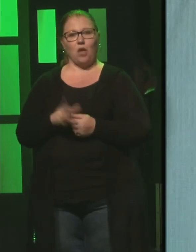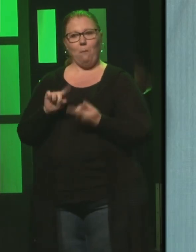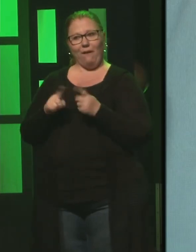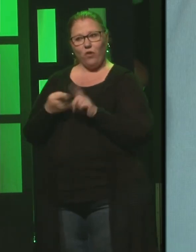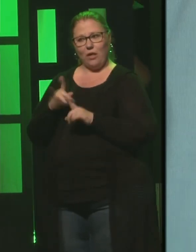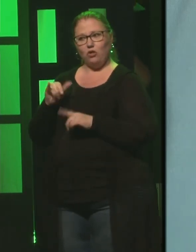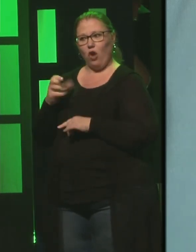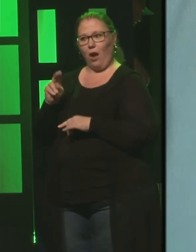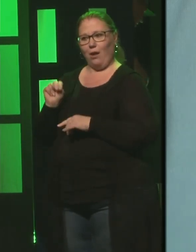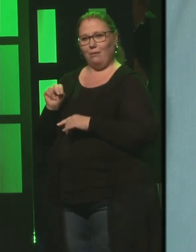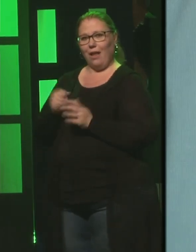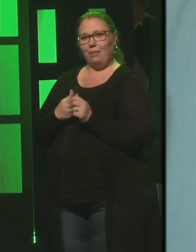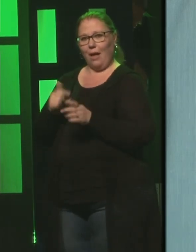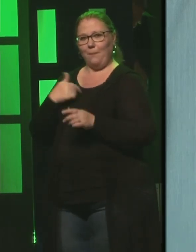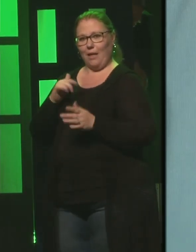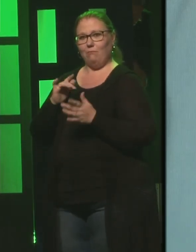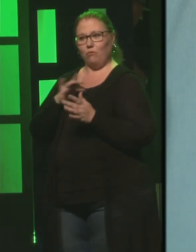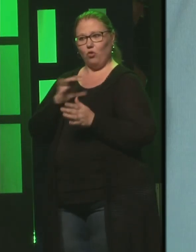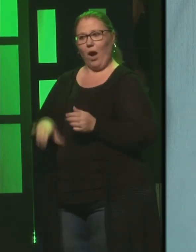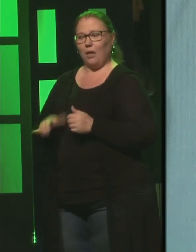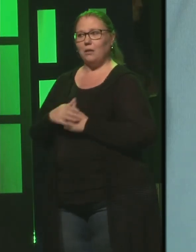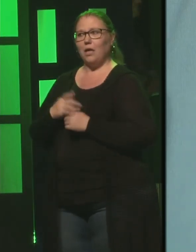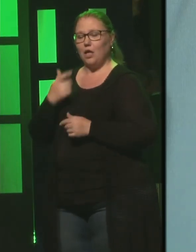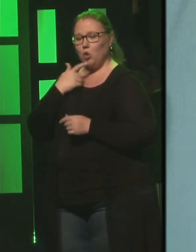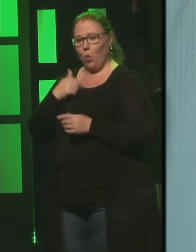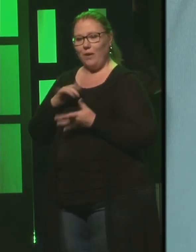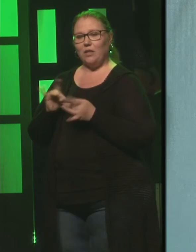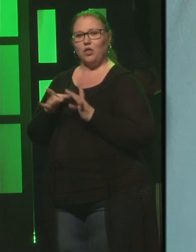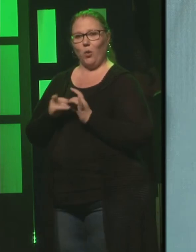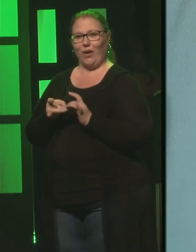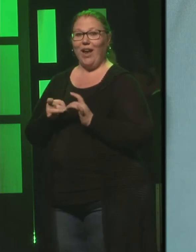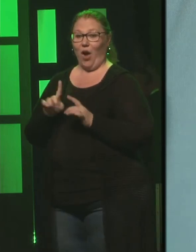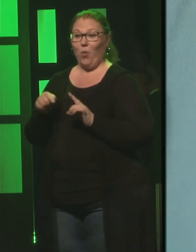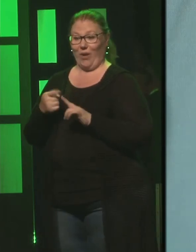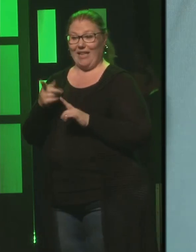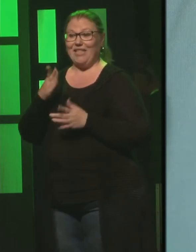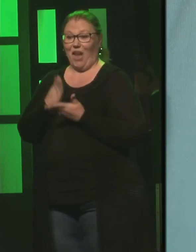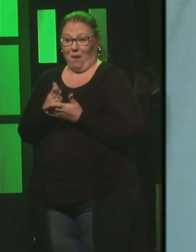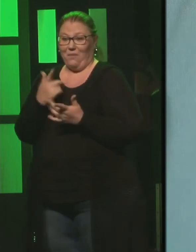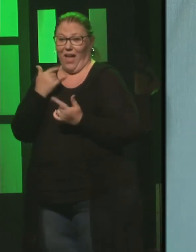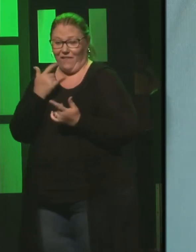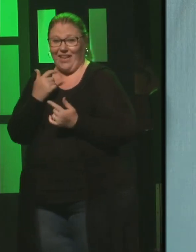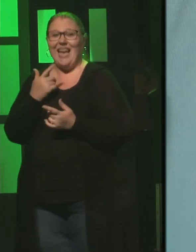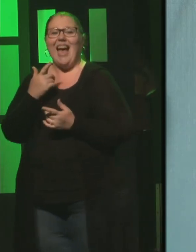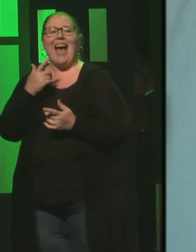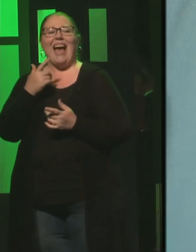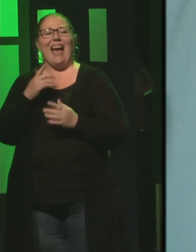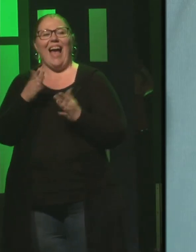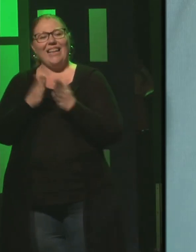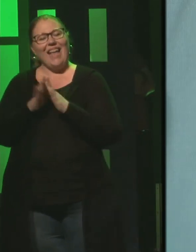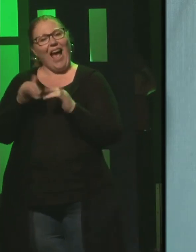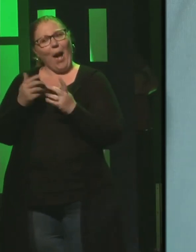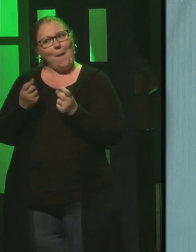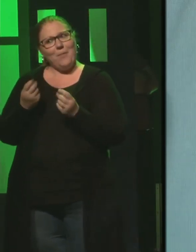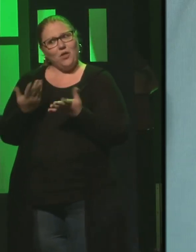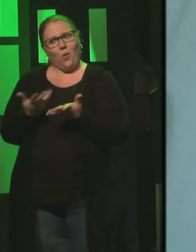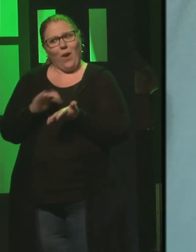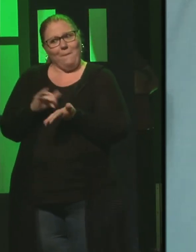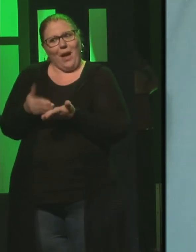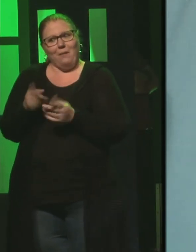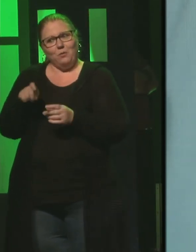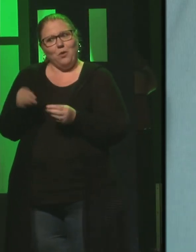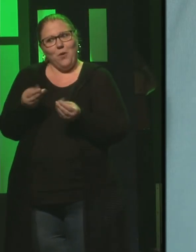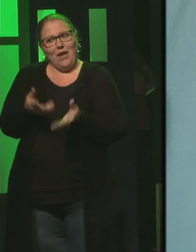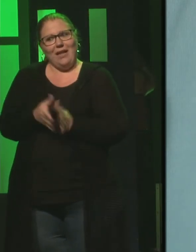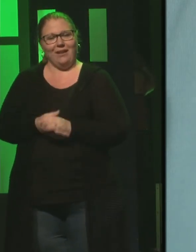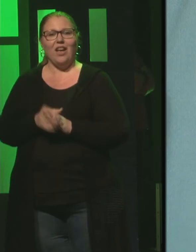been one of the people that led me to Christ, and told him the story. When he stopped laughing, I asked him, "How much am I supposed to put in the offering plate?" He said,